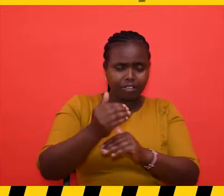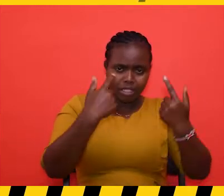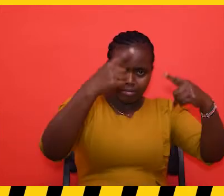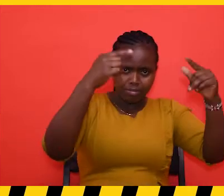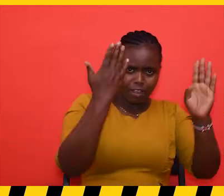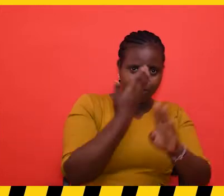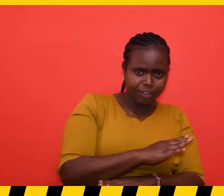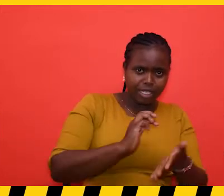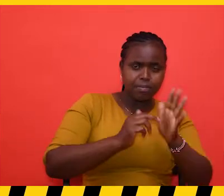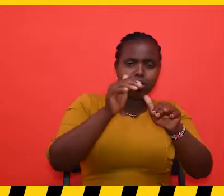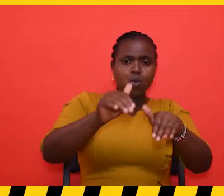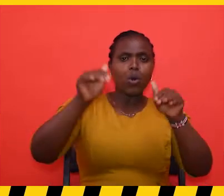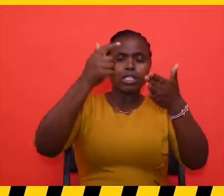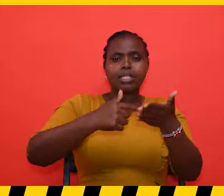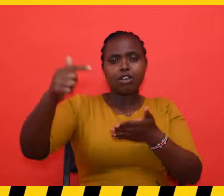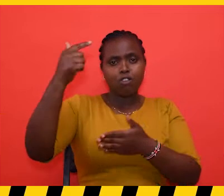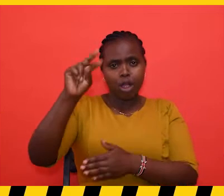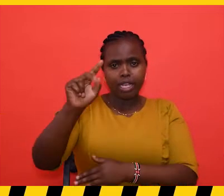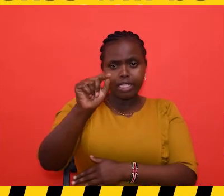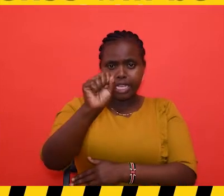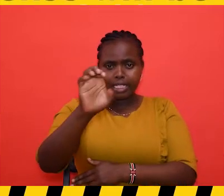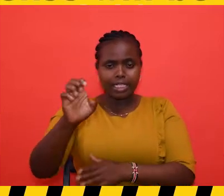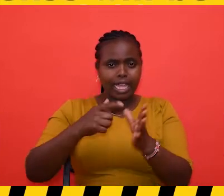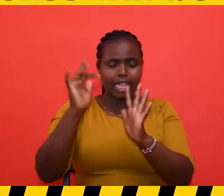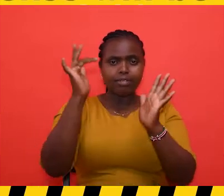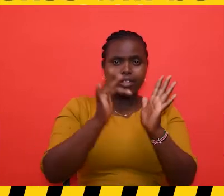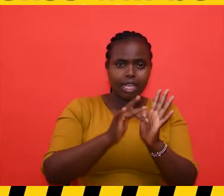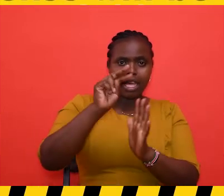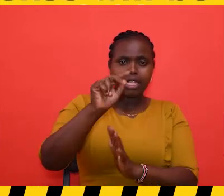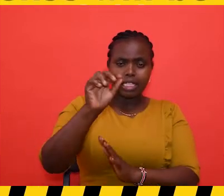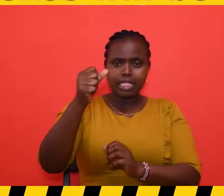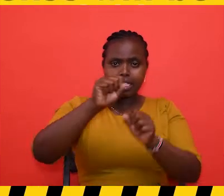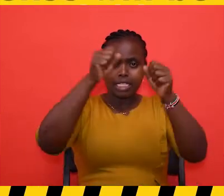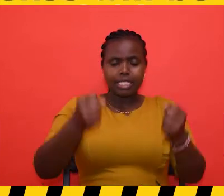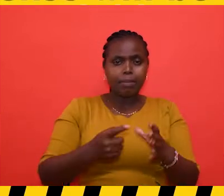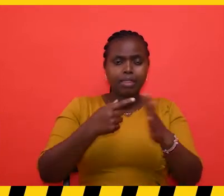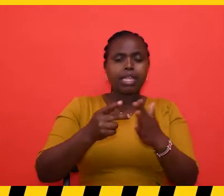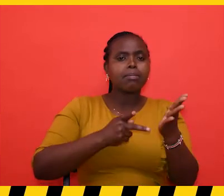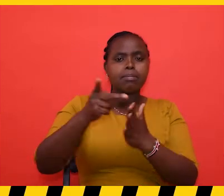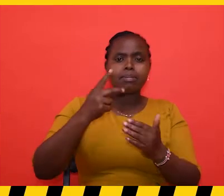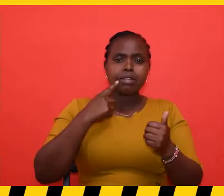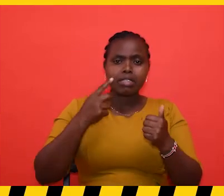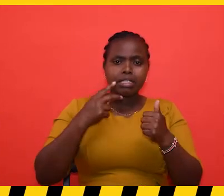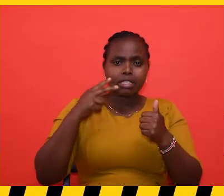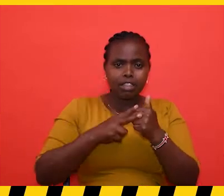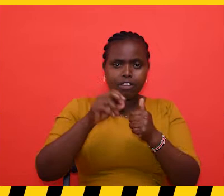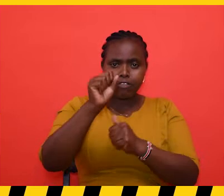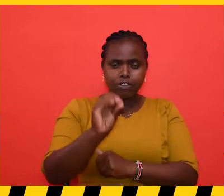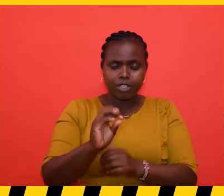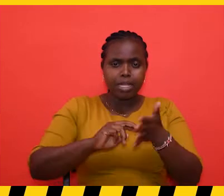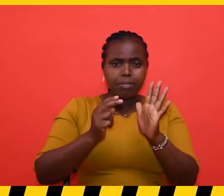TIMS system and pay 750 shillings for an interim license. The interim license will be immediately available. You can now apply and